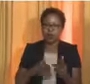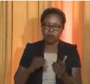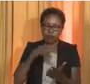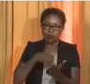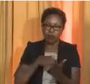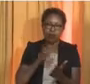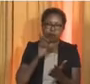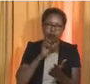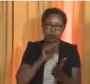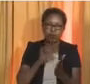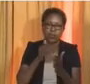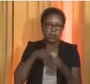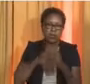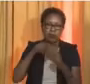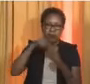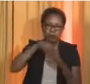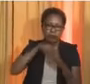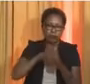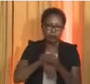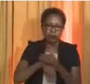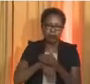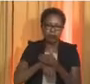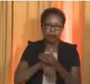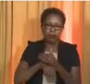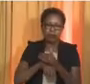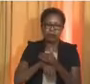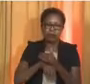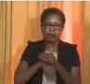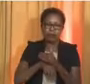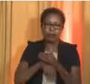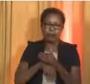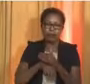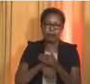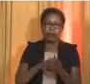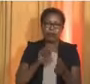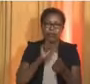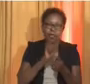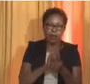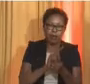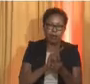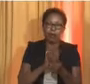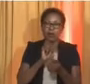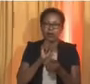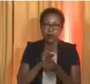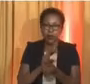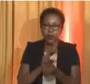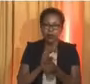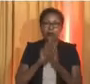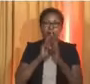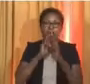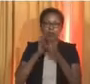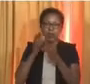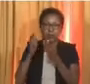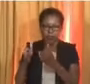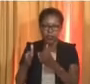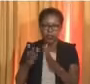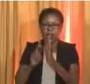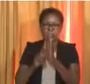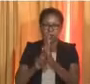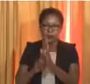great detail in this judgment. The 11th and 12th respondents, represented